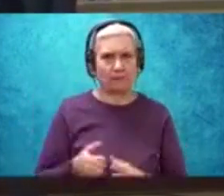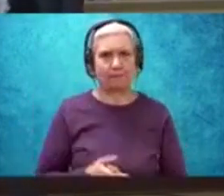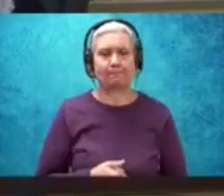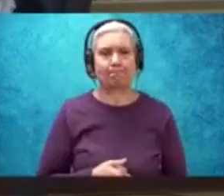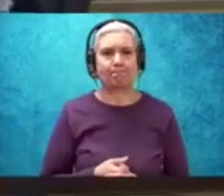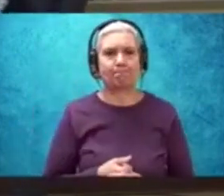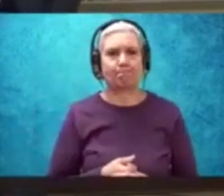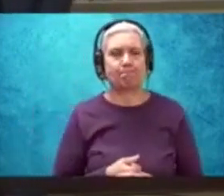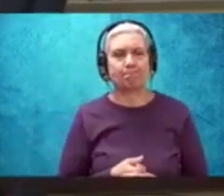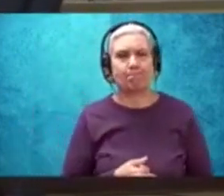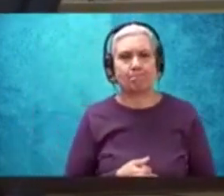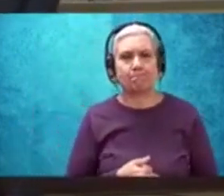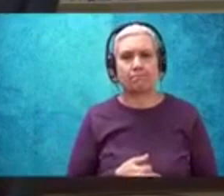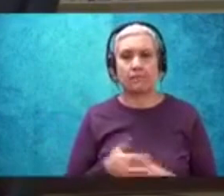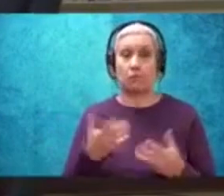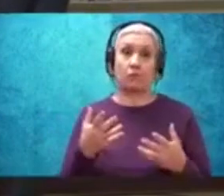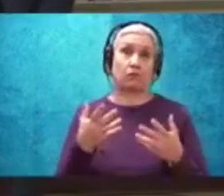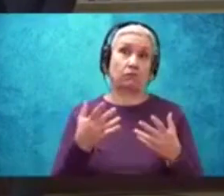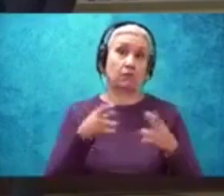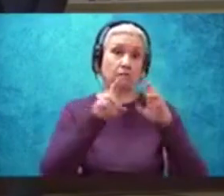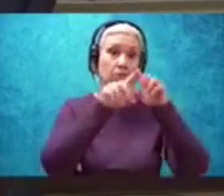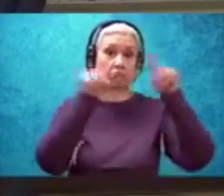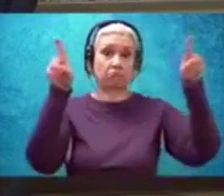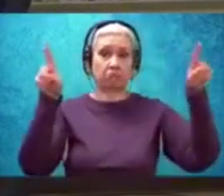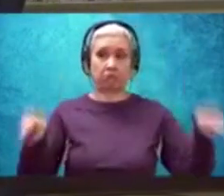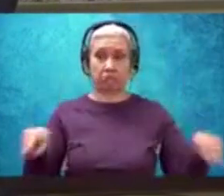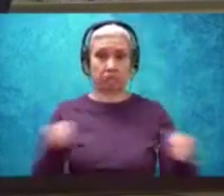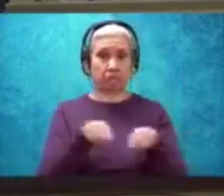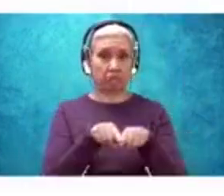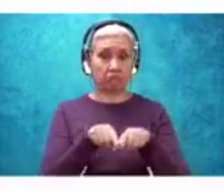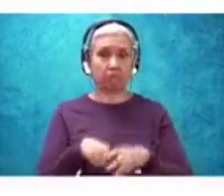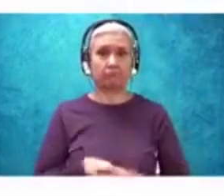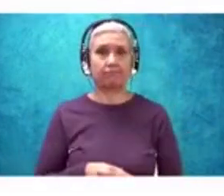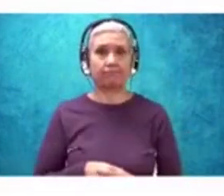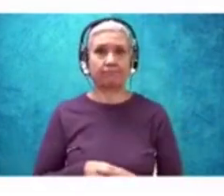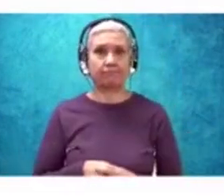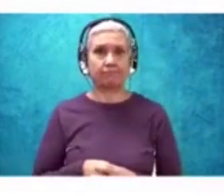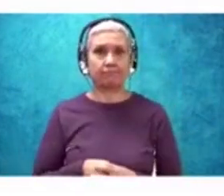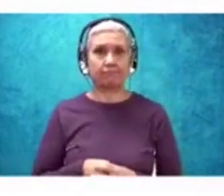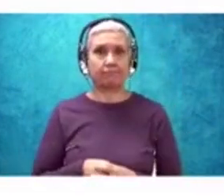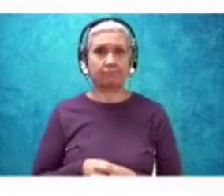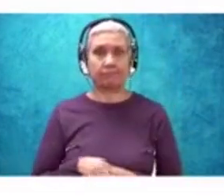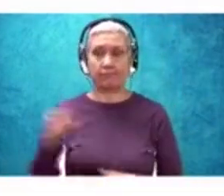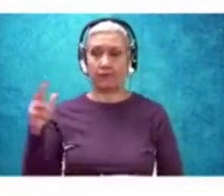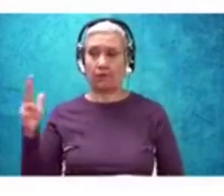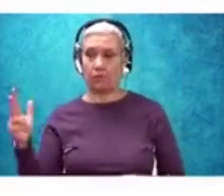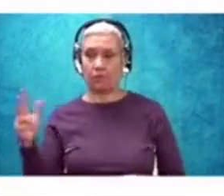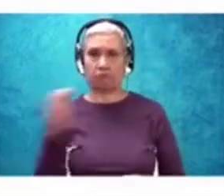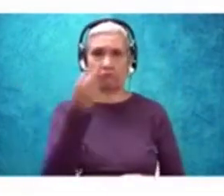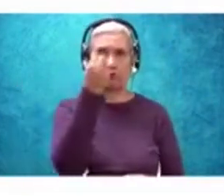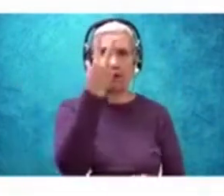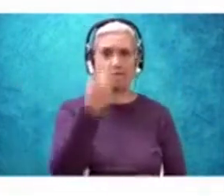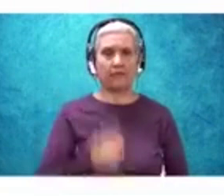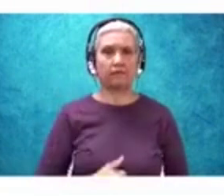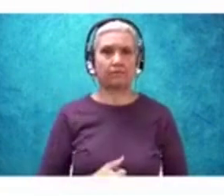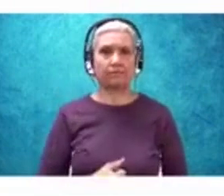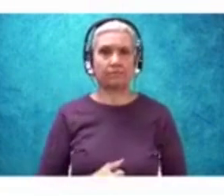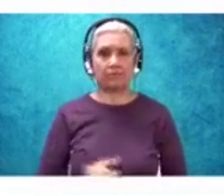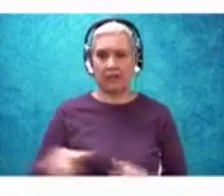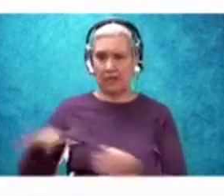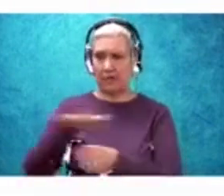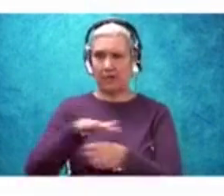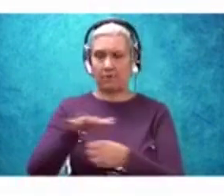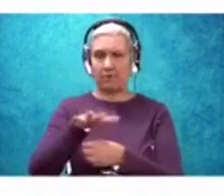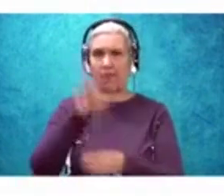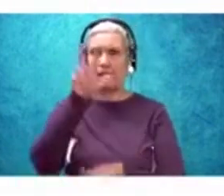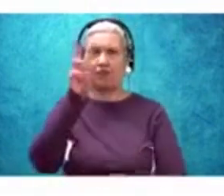square and we're looking at a rectangle? So here on the left-hand side, we've got a rectangle whose side lengths are 3 and 12. So the area of this rectangle